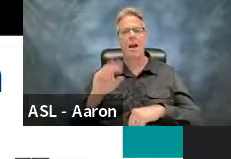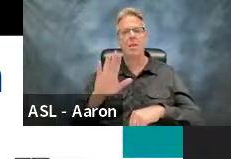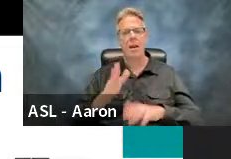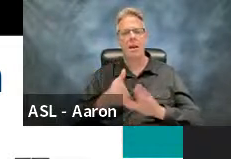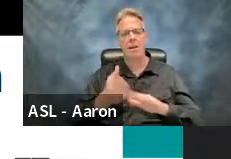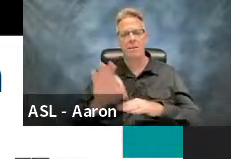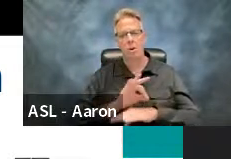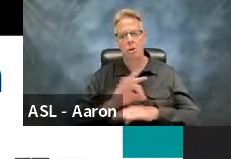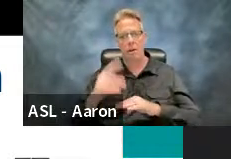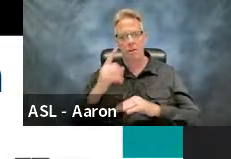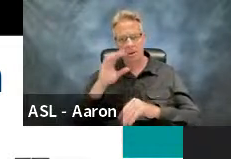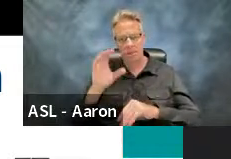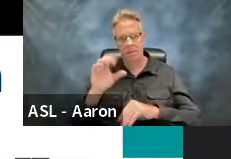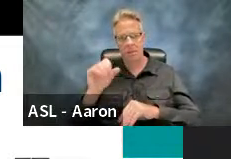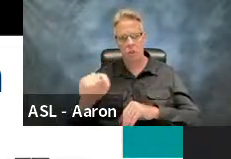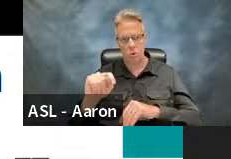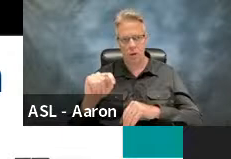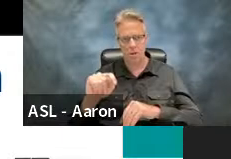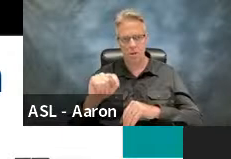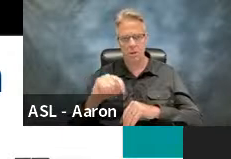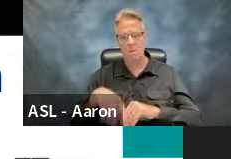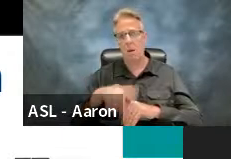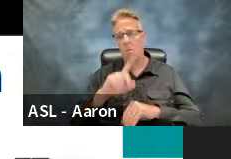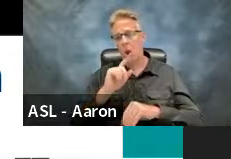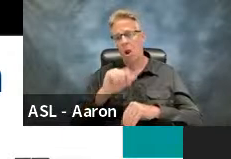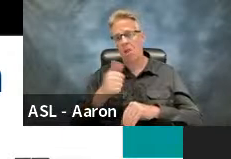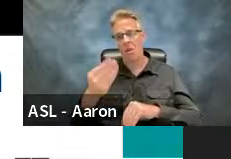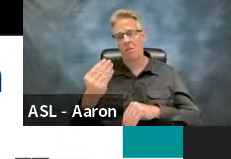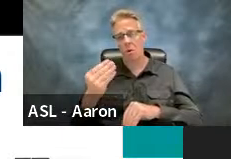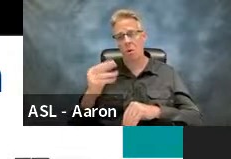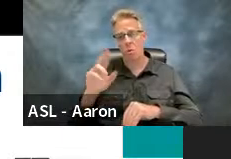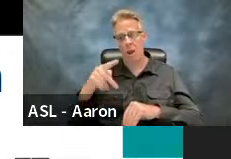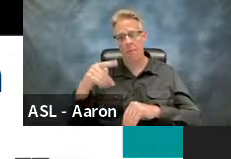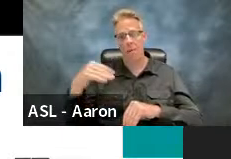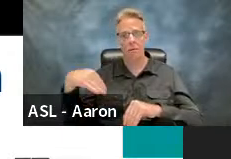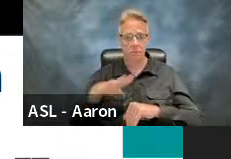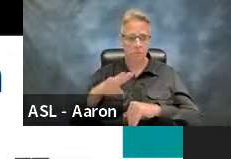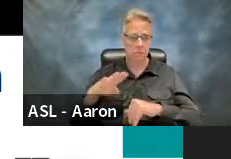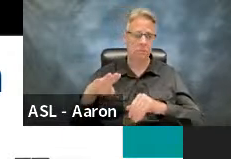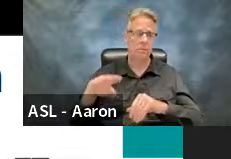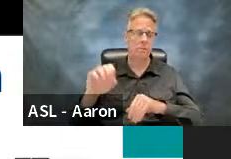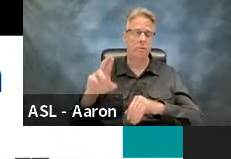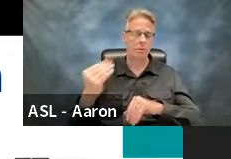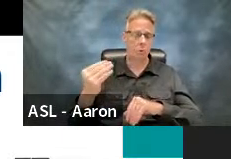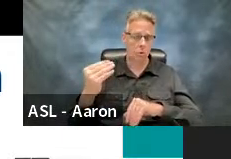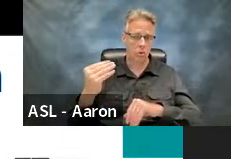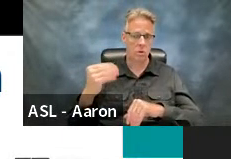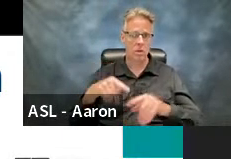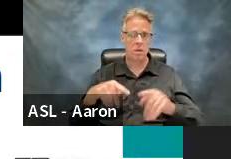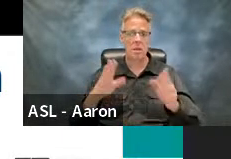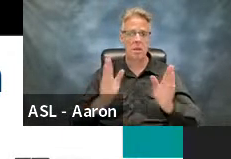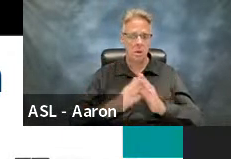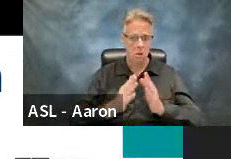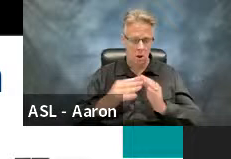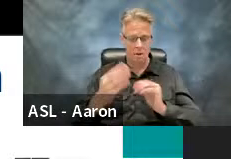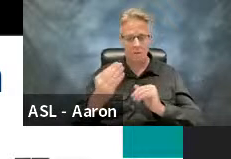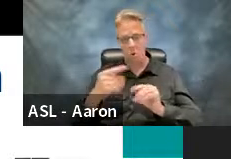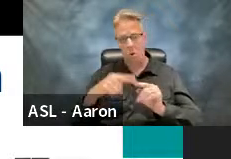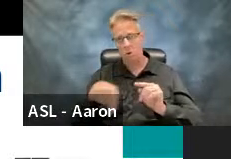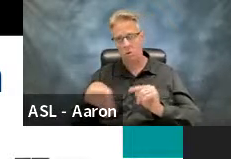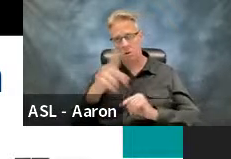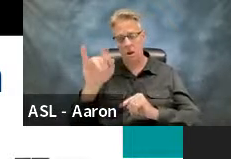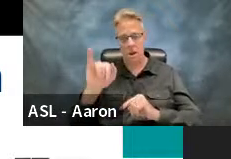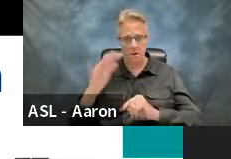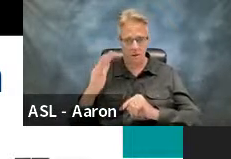Street. Otherwise, the SR14 ramps to and from SR14 to downtown and SR14 to